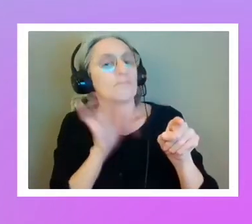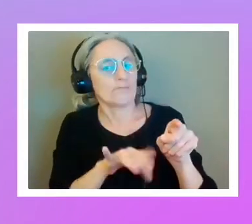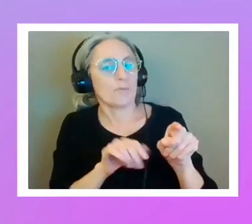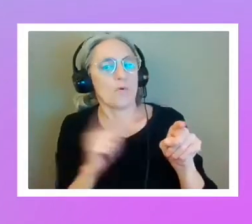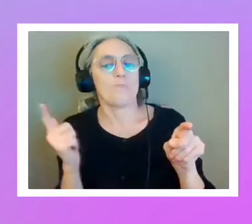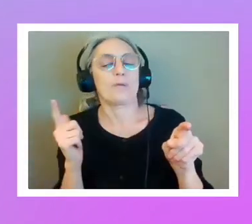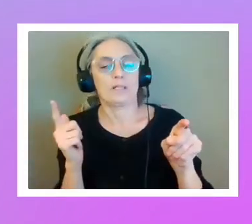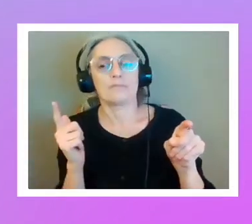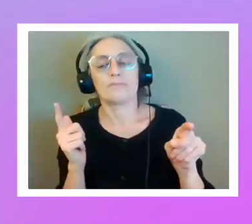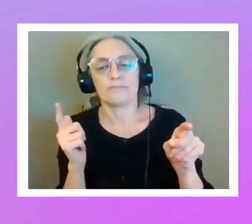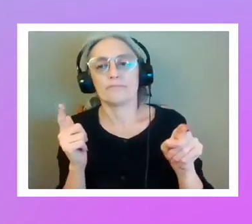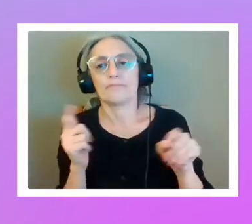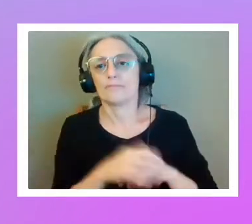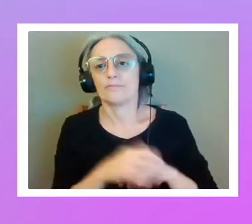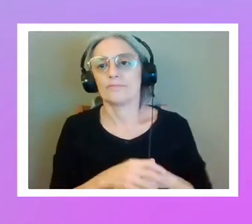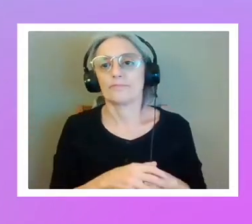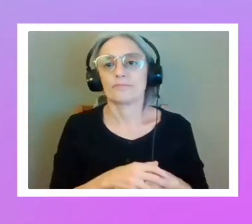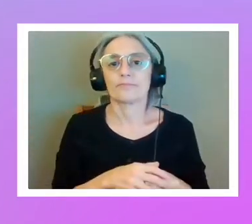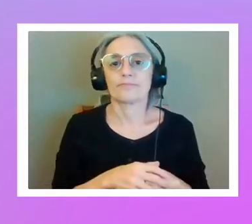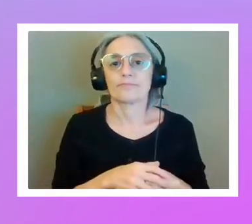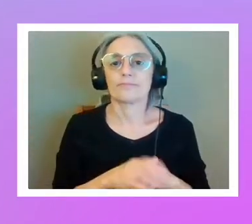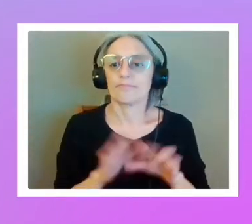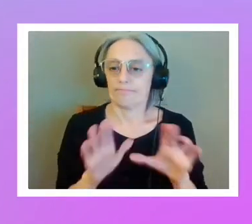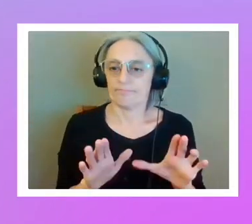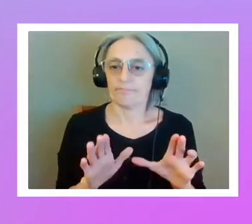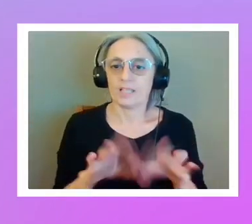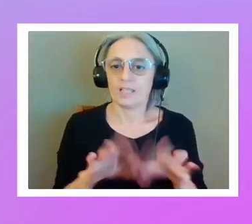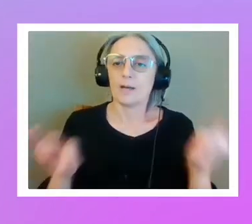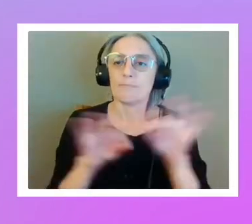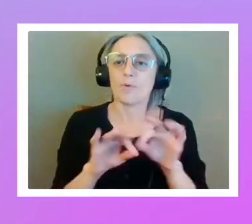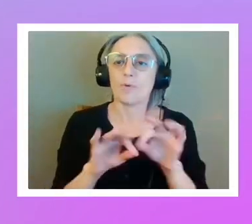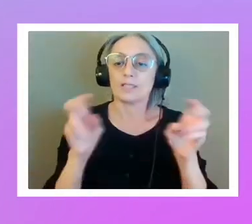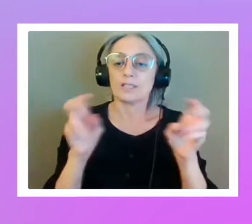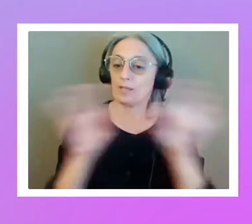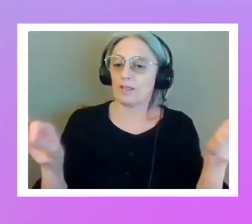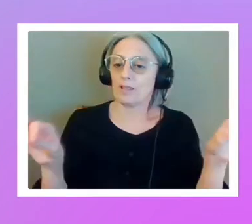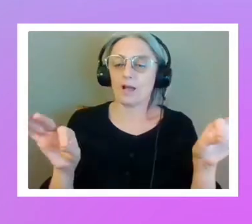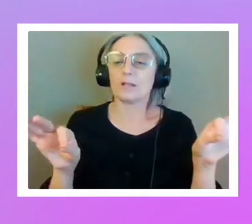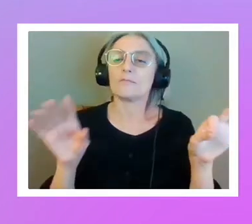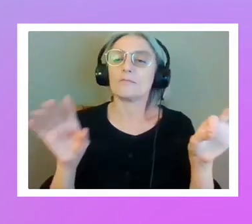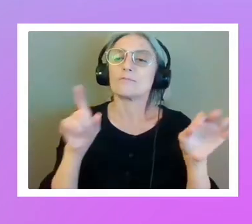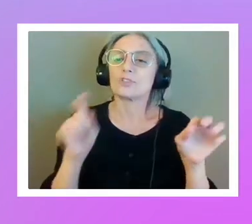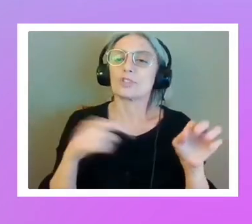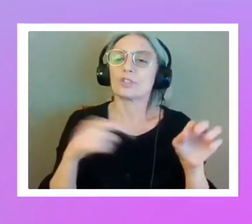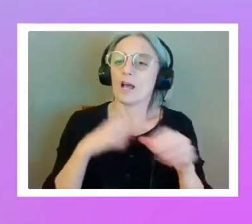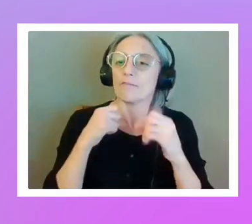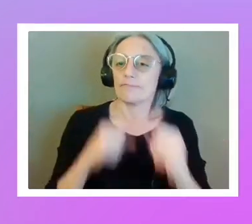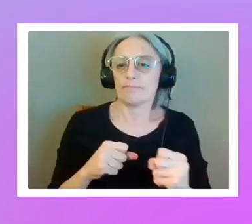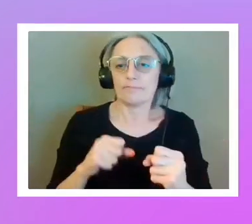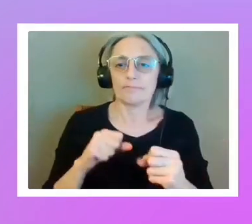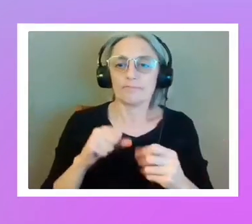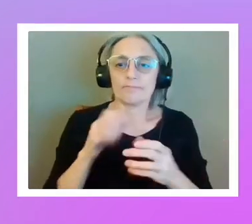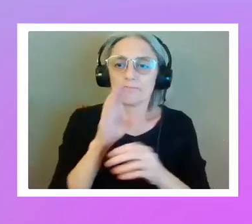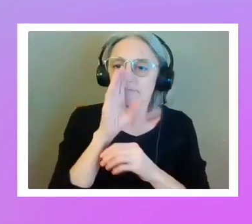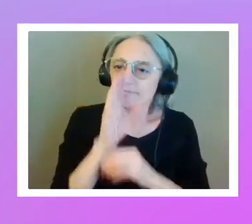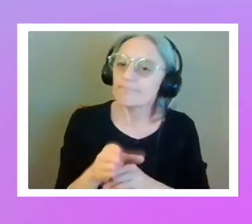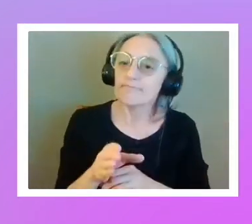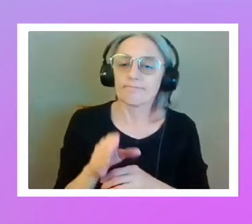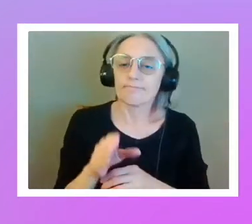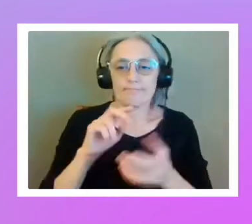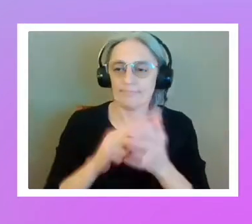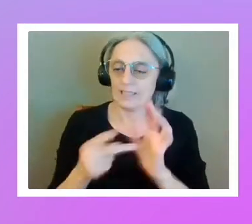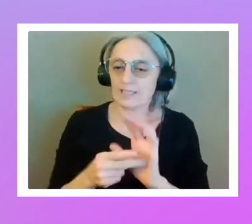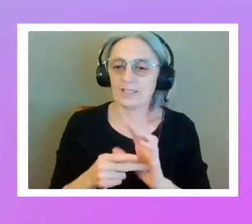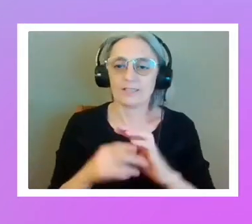be very intentional with your subject lines. Make sure that they are simple, no nonsense approach. And again,